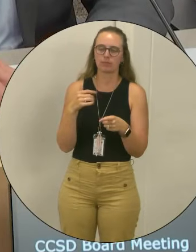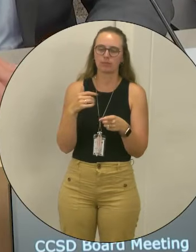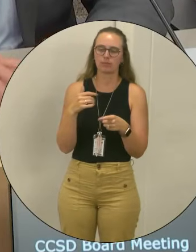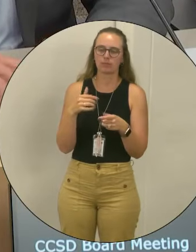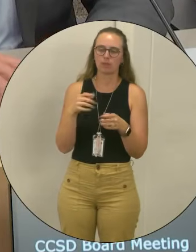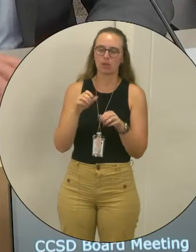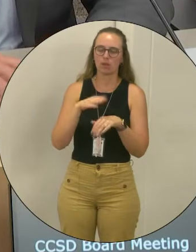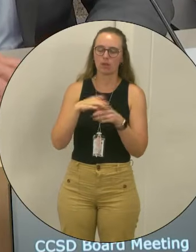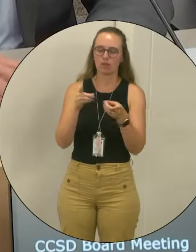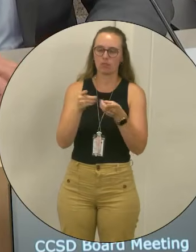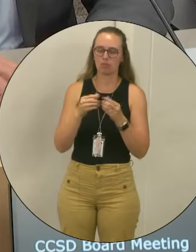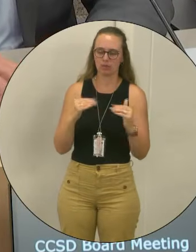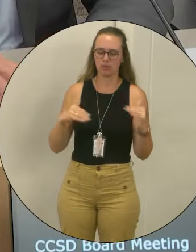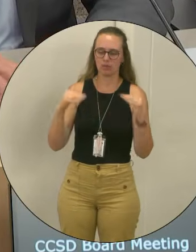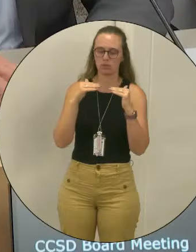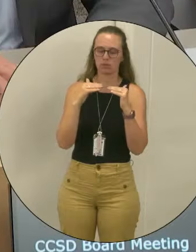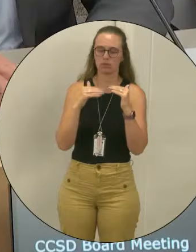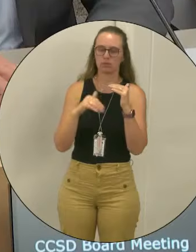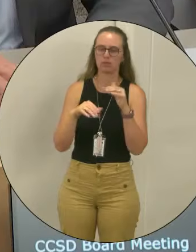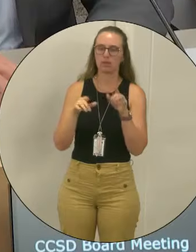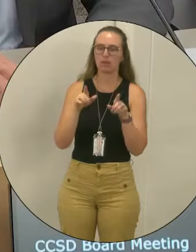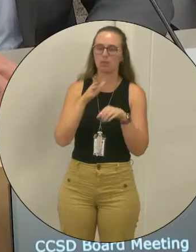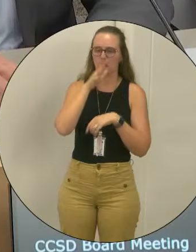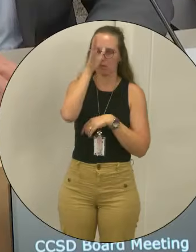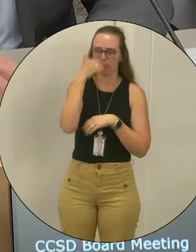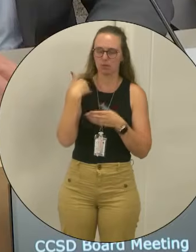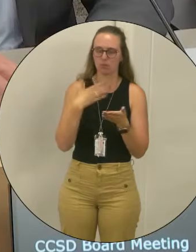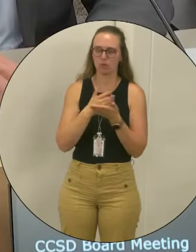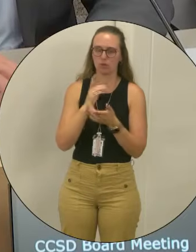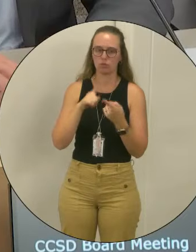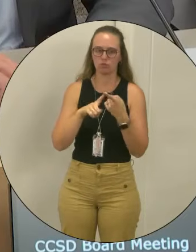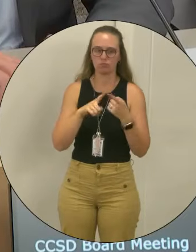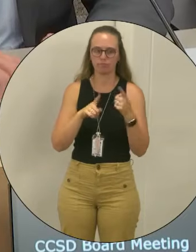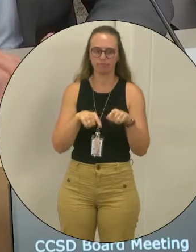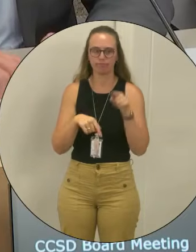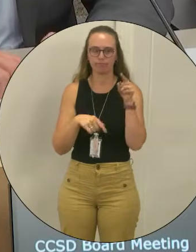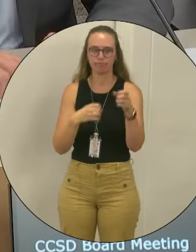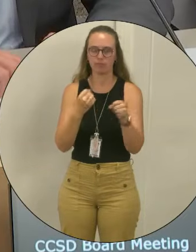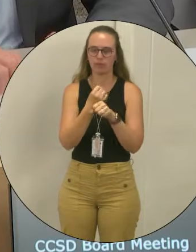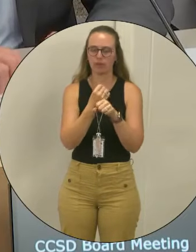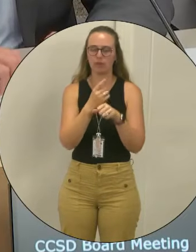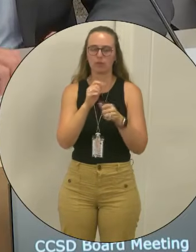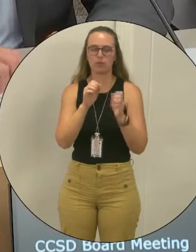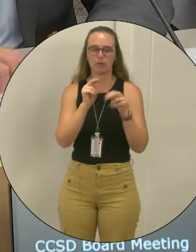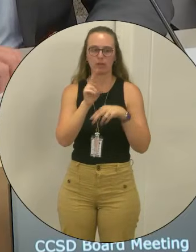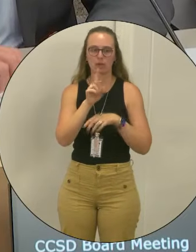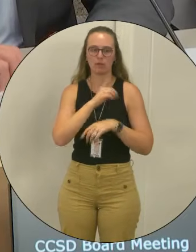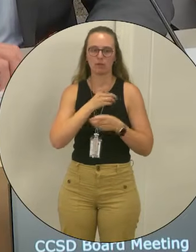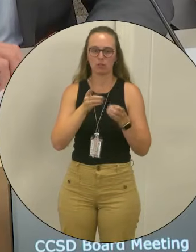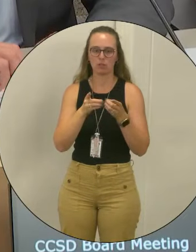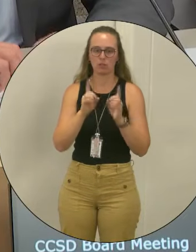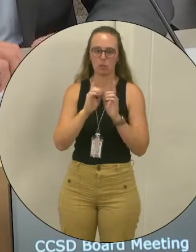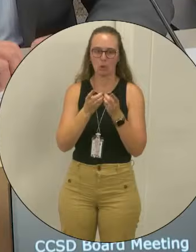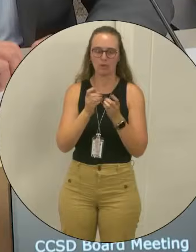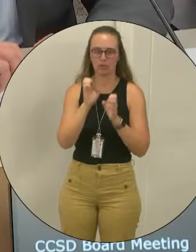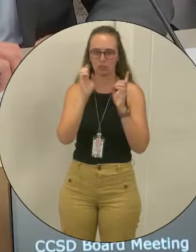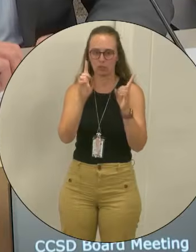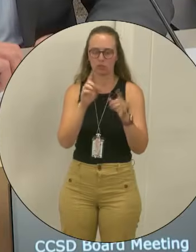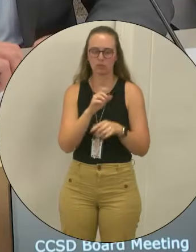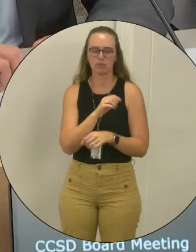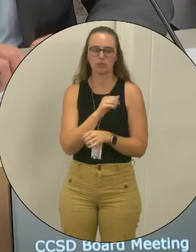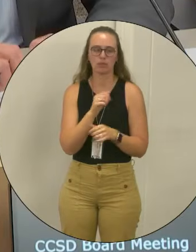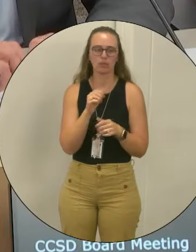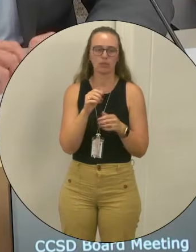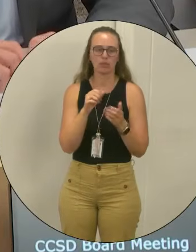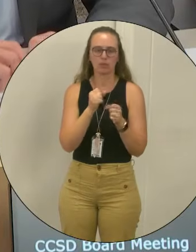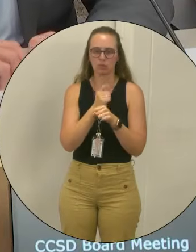district level, then the parent has the right to appeal to the Nevada Department of Education Office for Safe and Respectful Learning